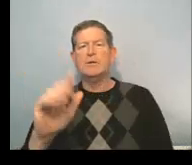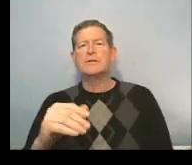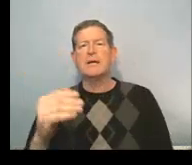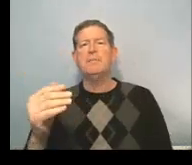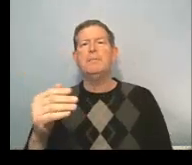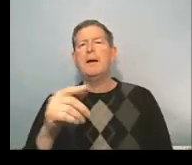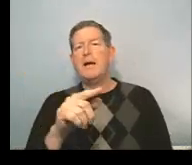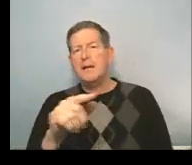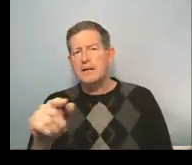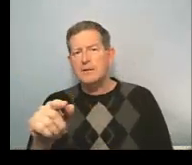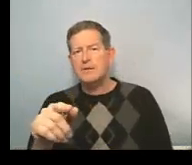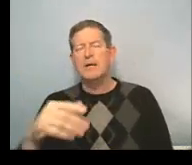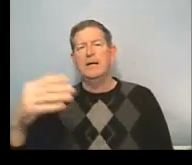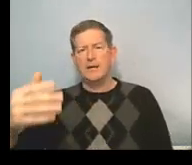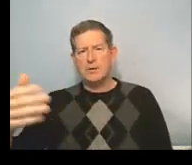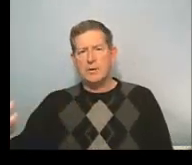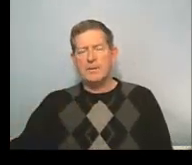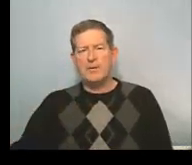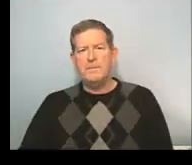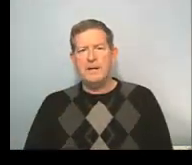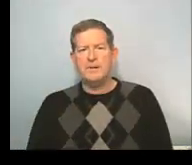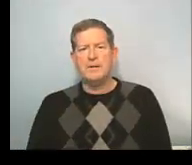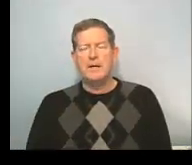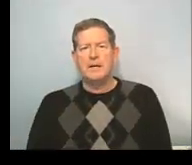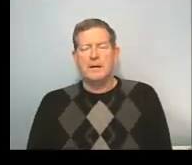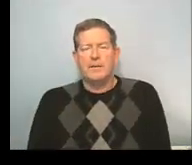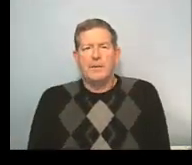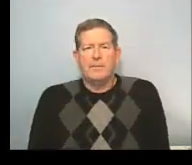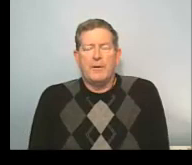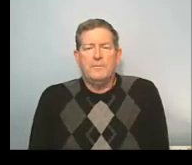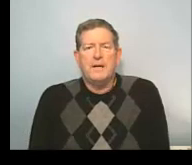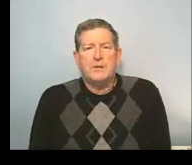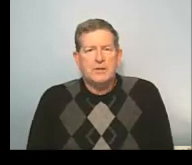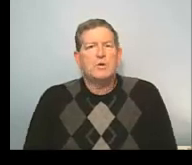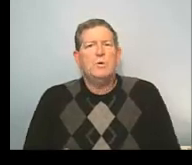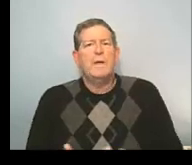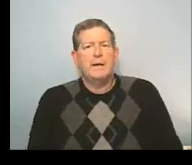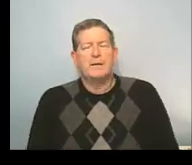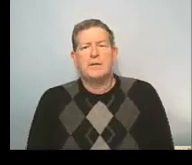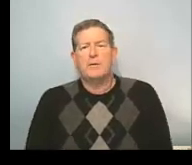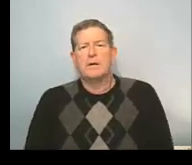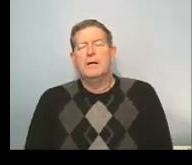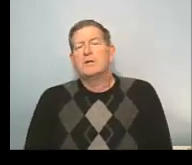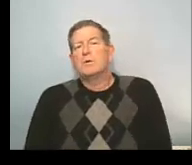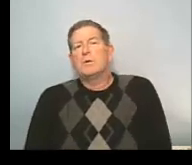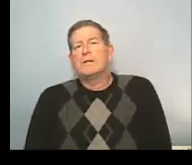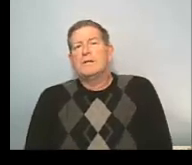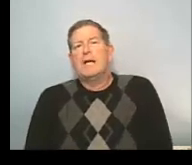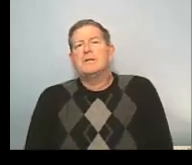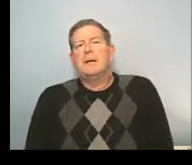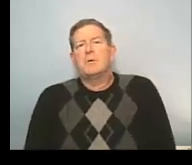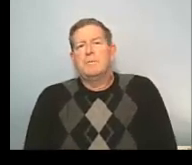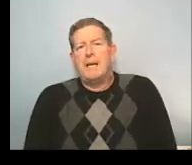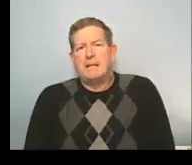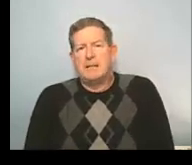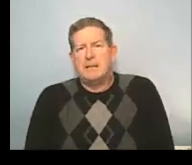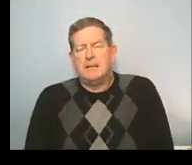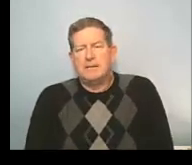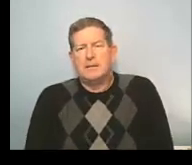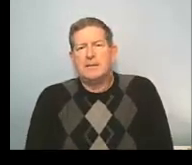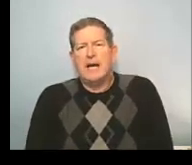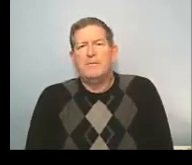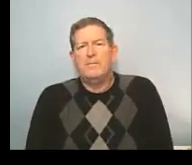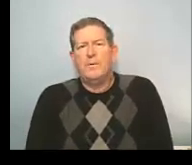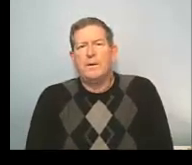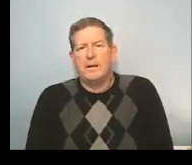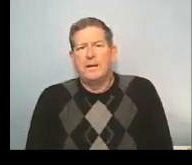and then you'll say minus in a certain amount of minutes. The amount of minutes it is to that next hour. So son las 10 menos 20